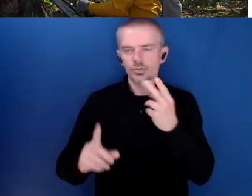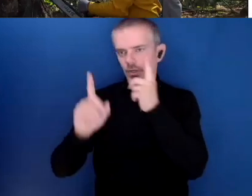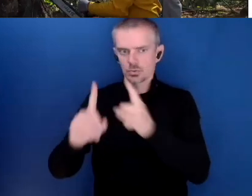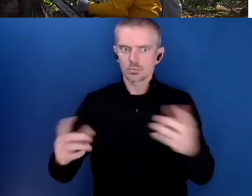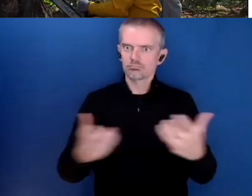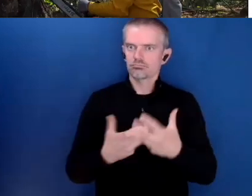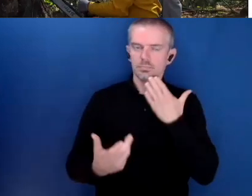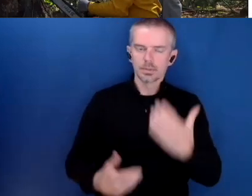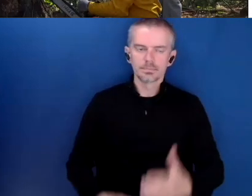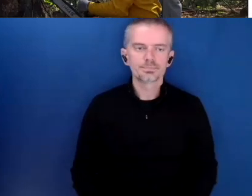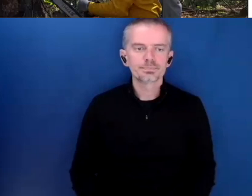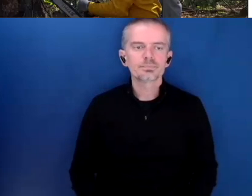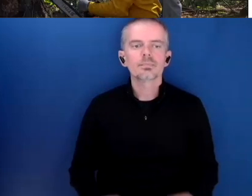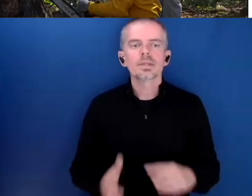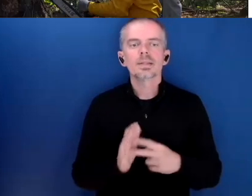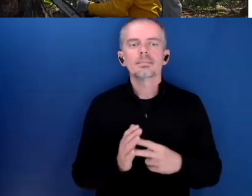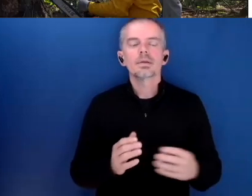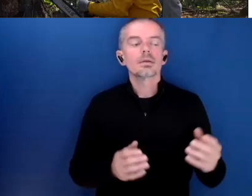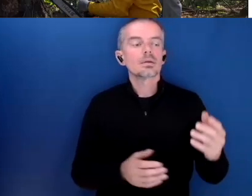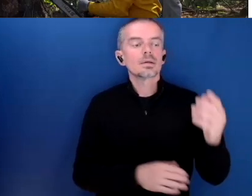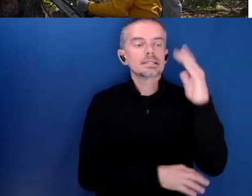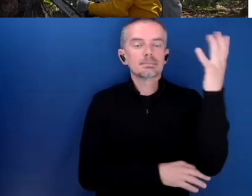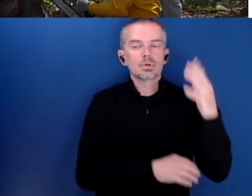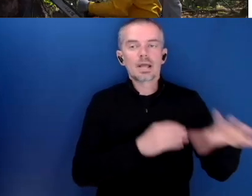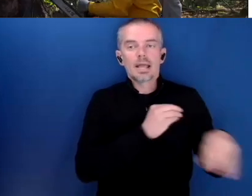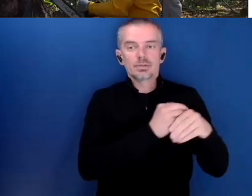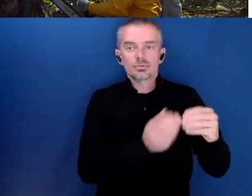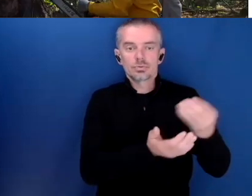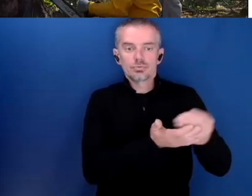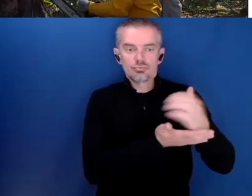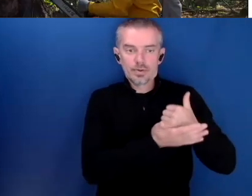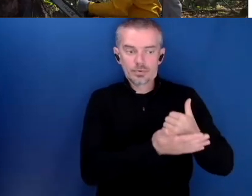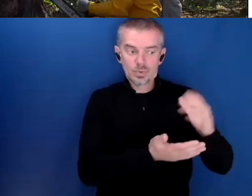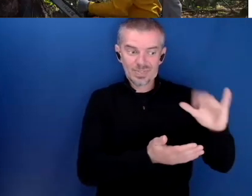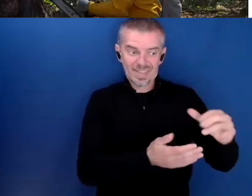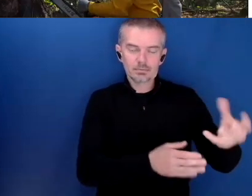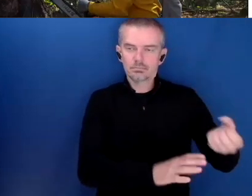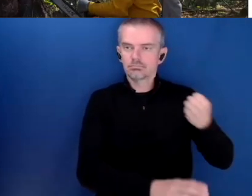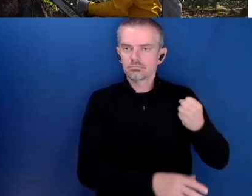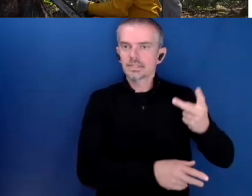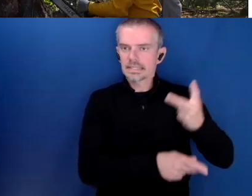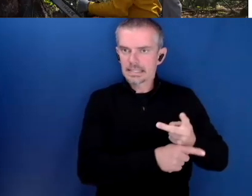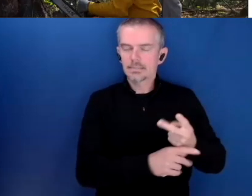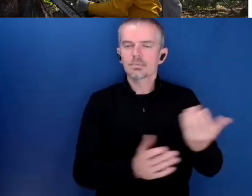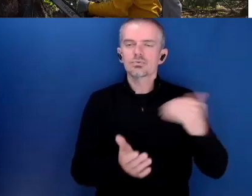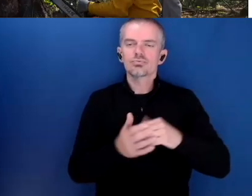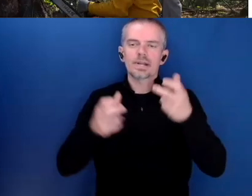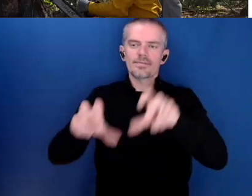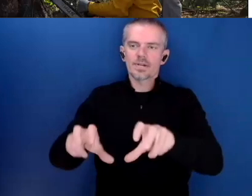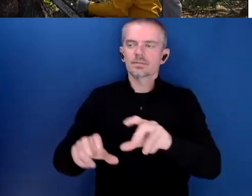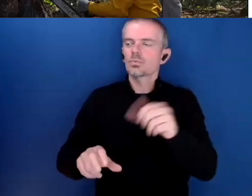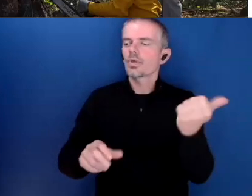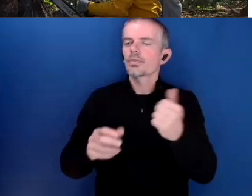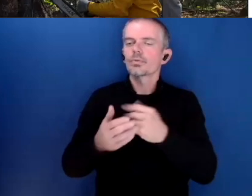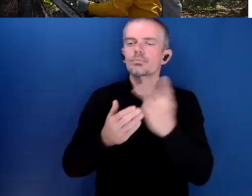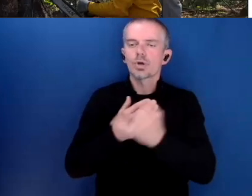agreements allow for excess revenues from timber or other forest products on a project to be retained and reinvested in other stewardship projects